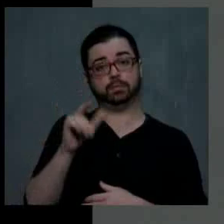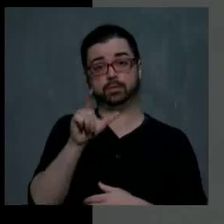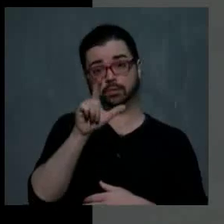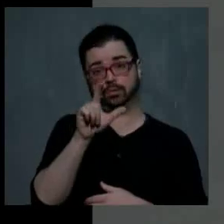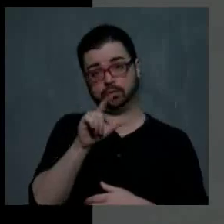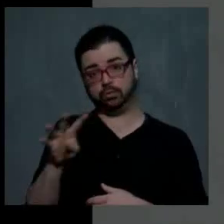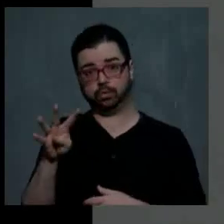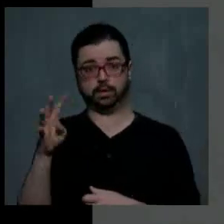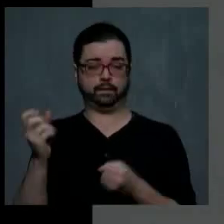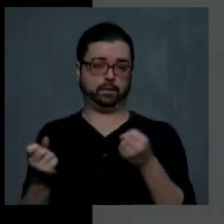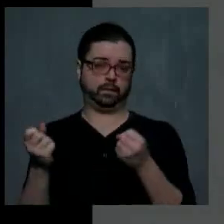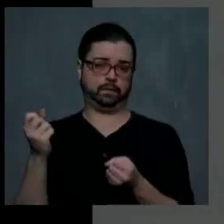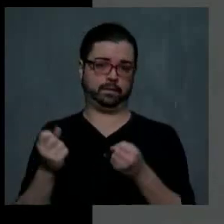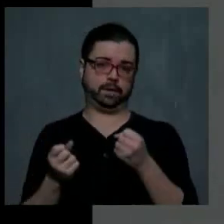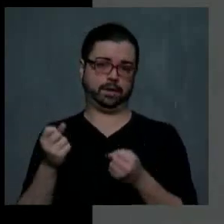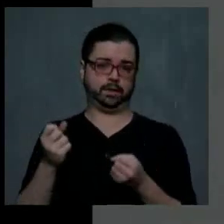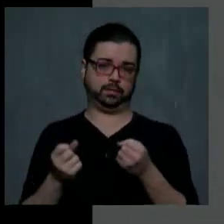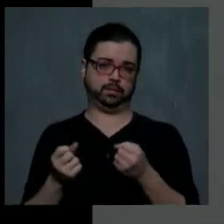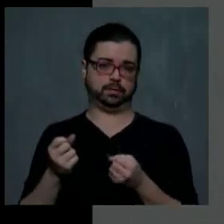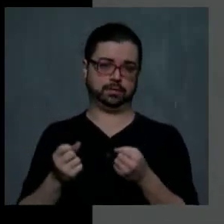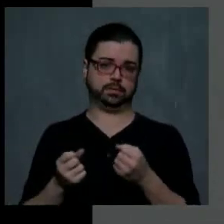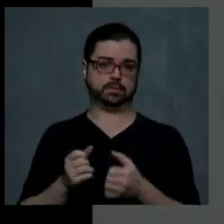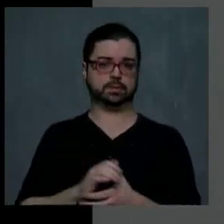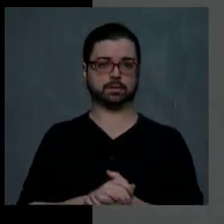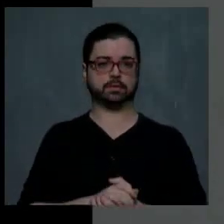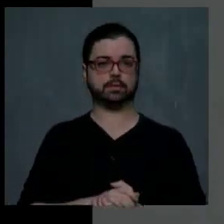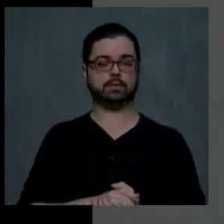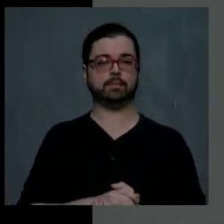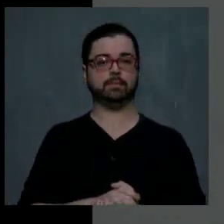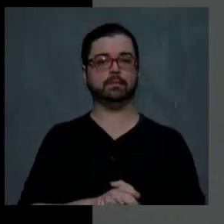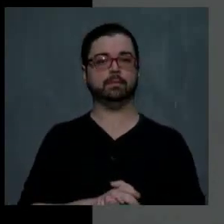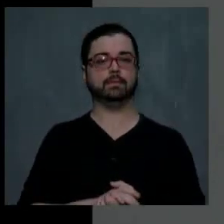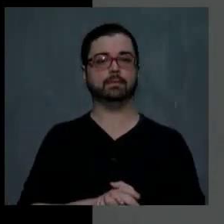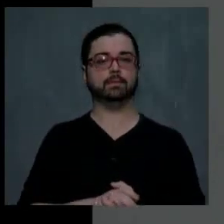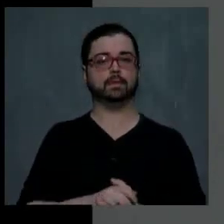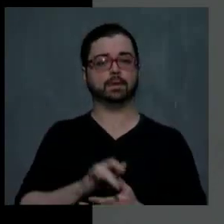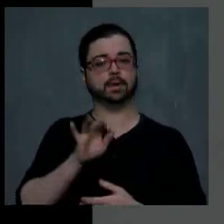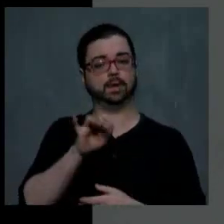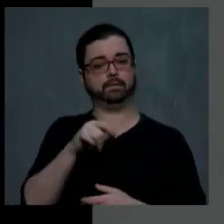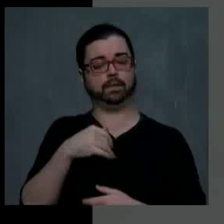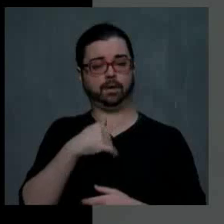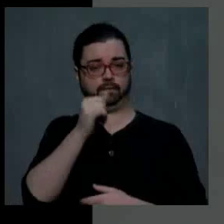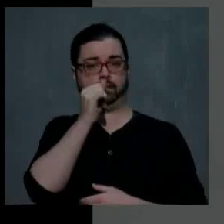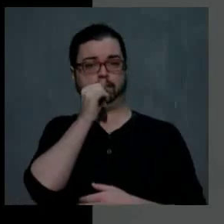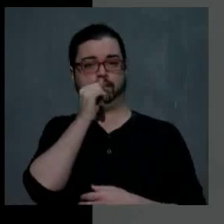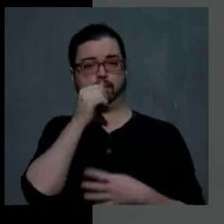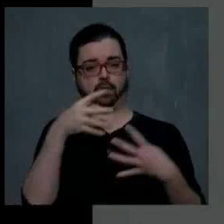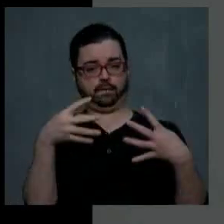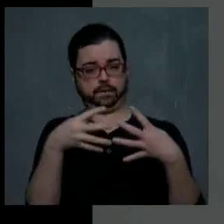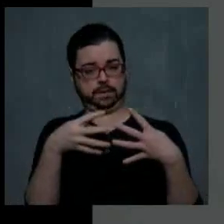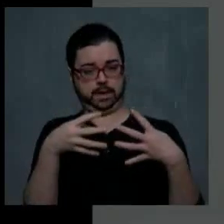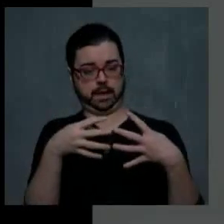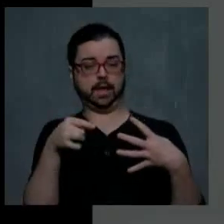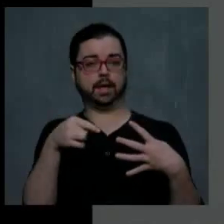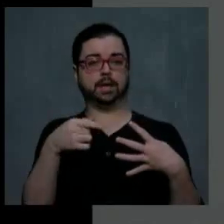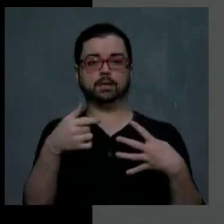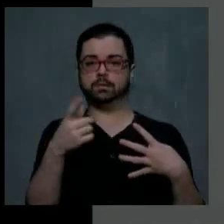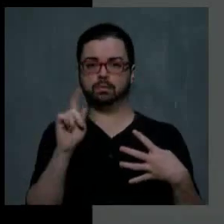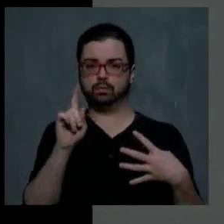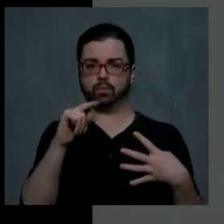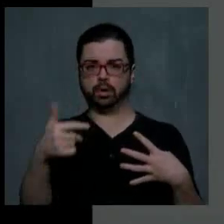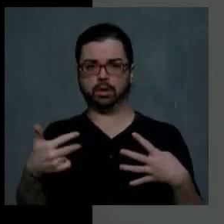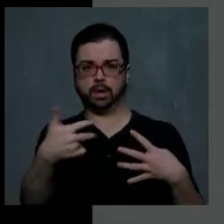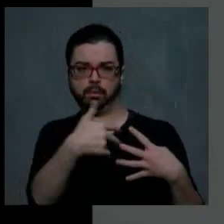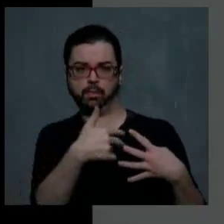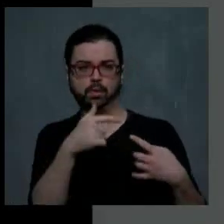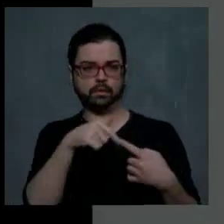24 vehicles. And if it's got a private gated gate, where are they going to pull over to